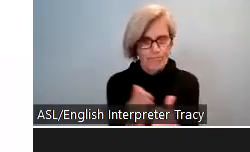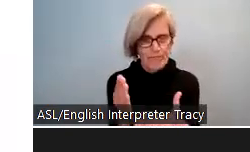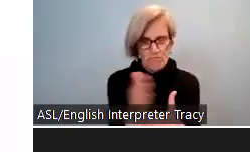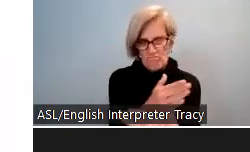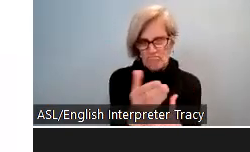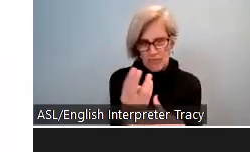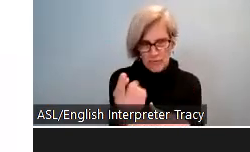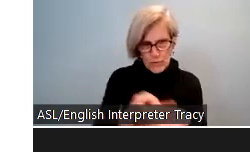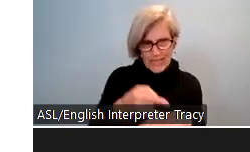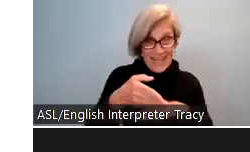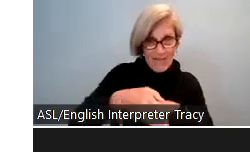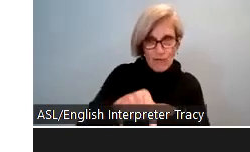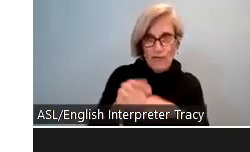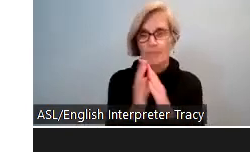I'm